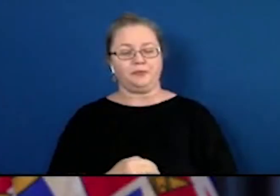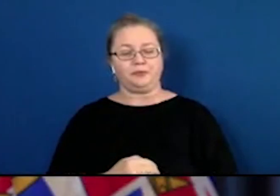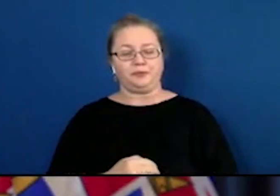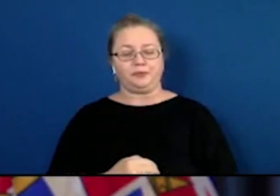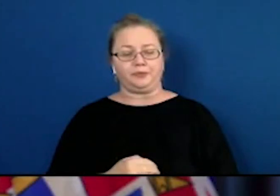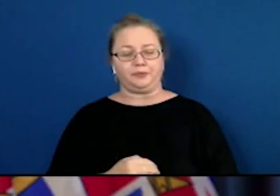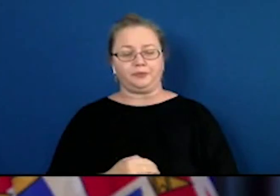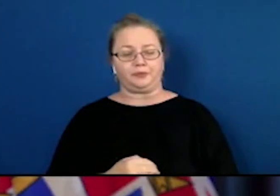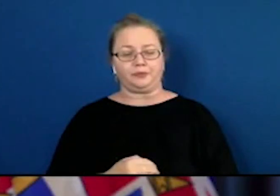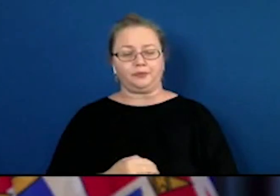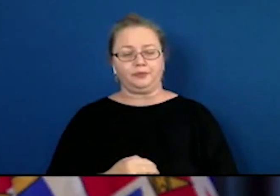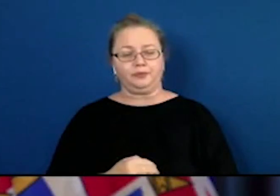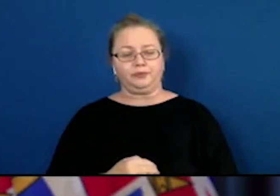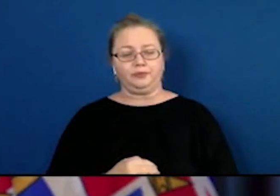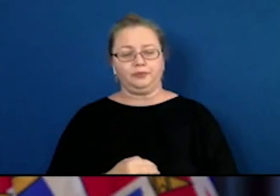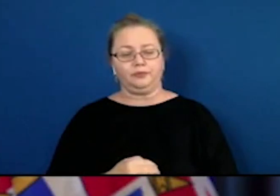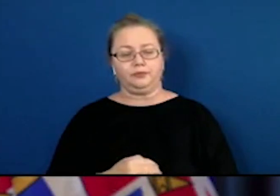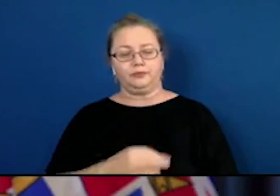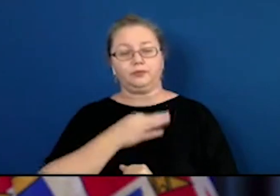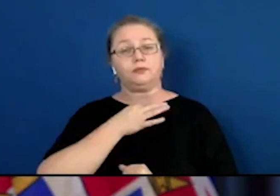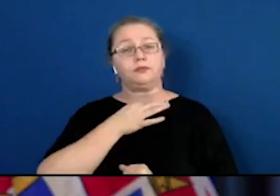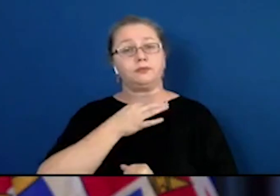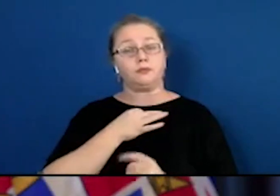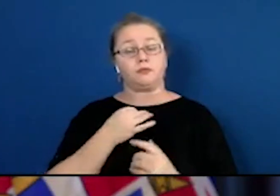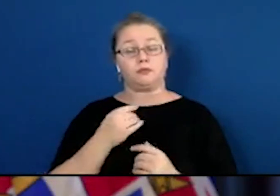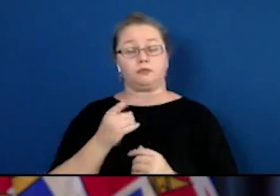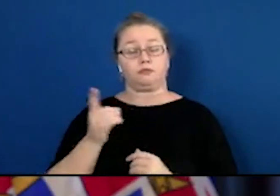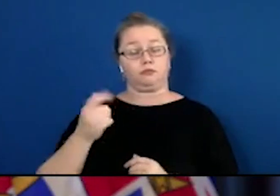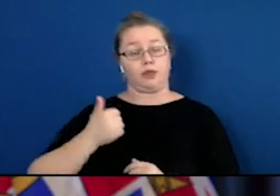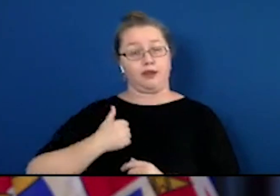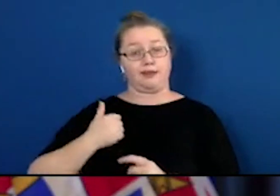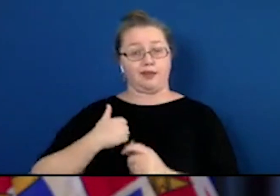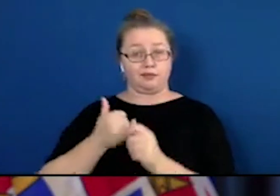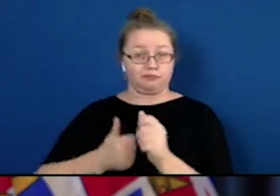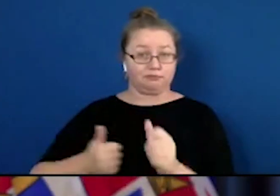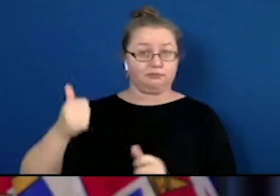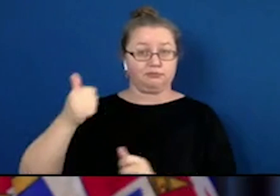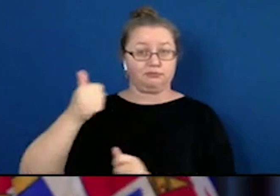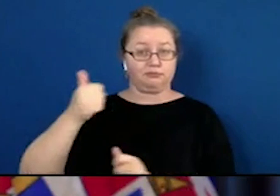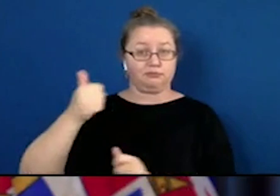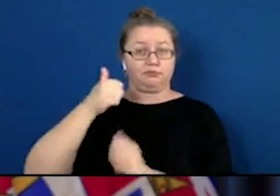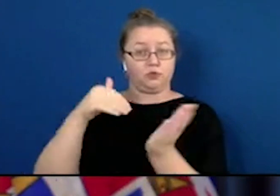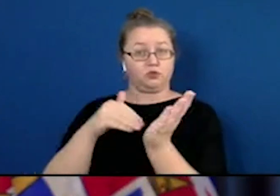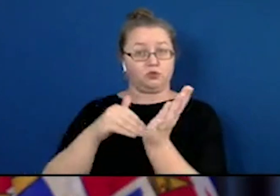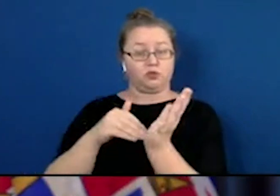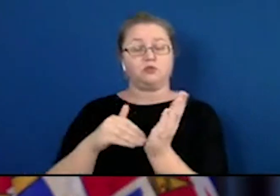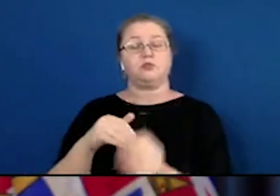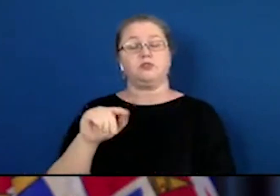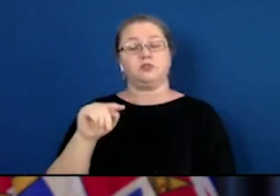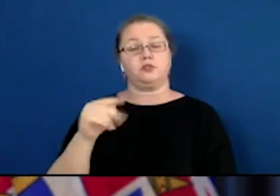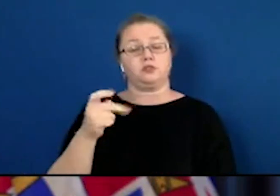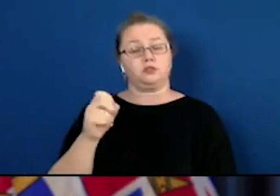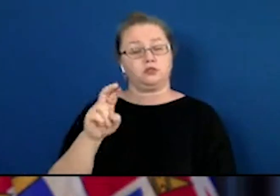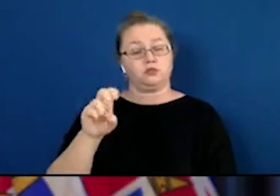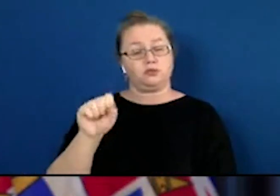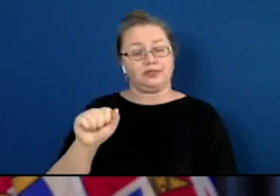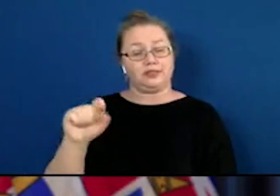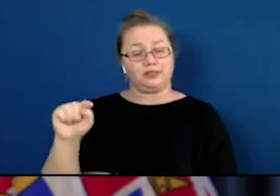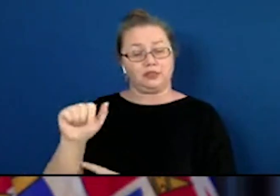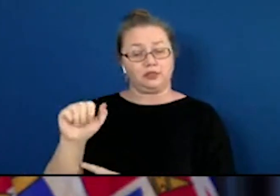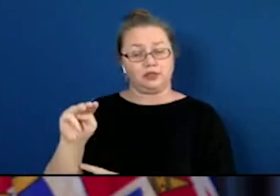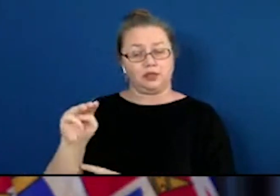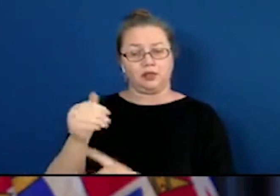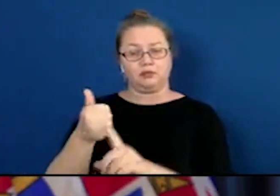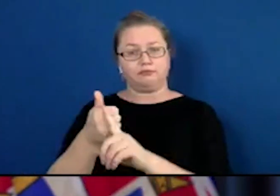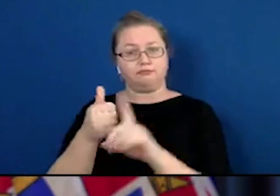Hoping to ask you today about the situation involving Dr. Tam now revising guidelines to acknowledge the aerosol transmission